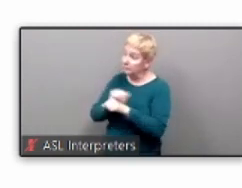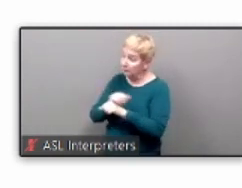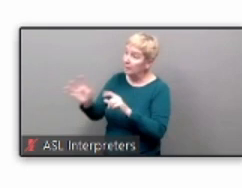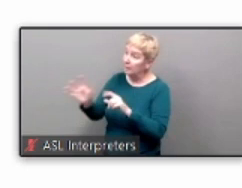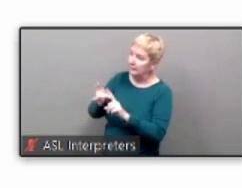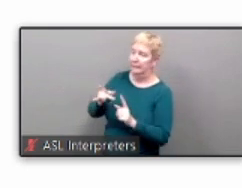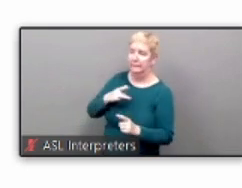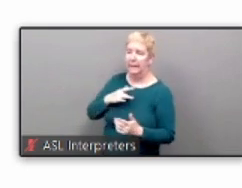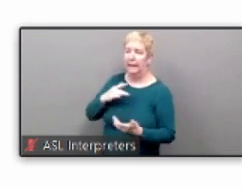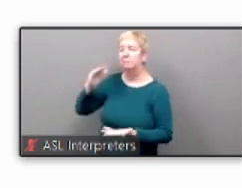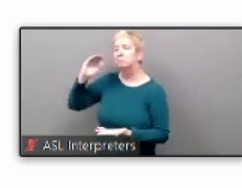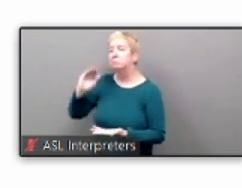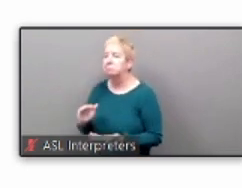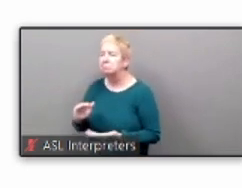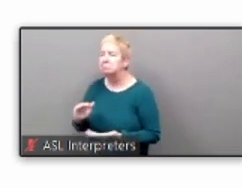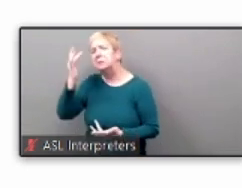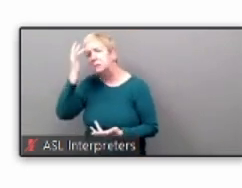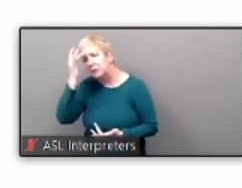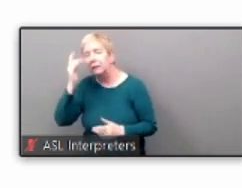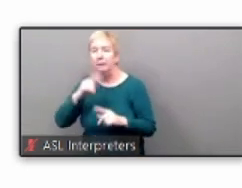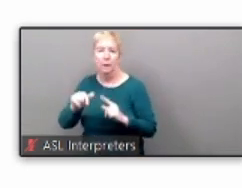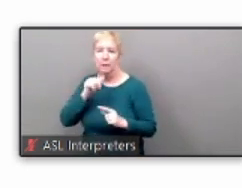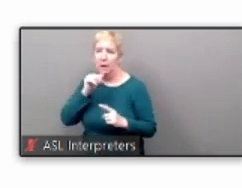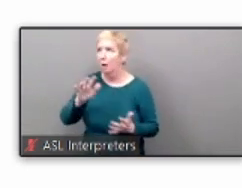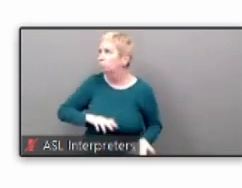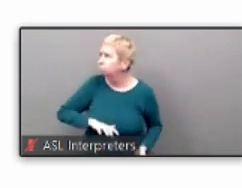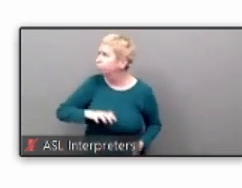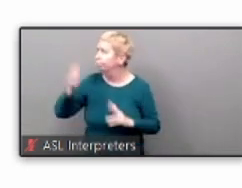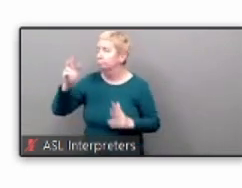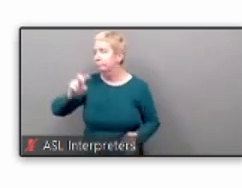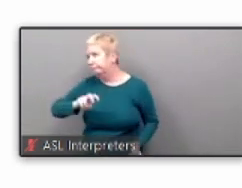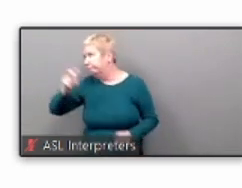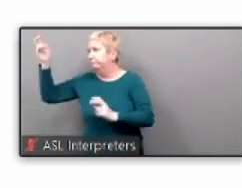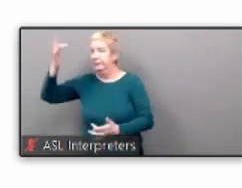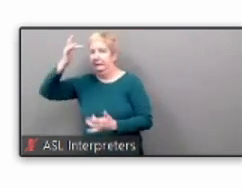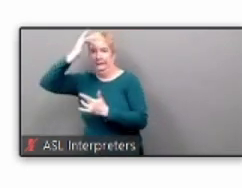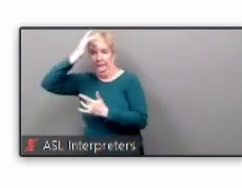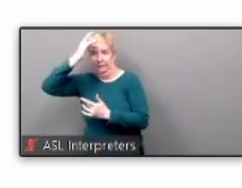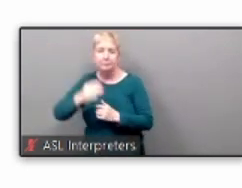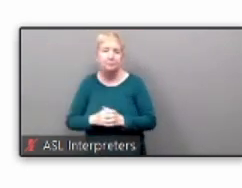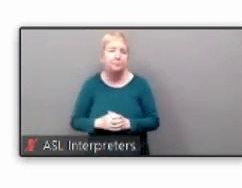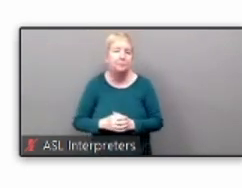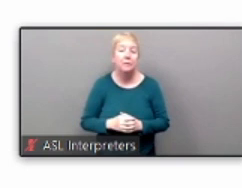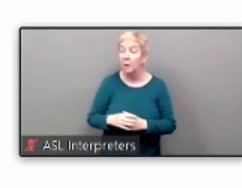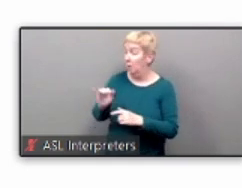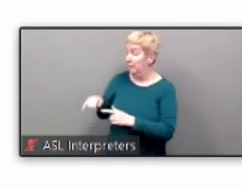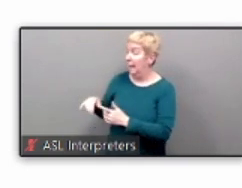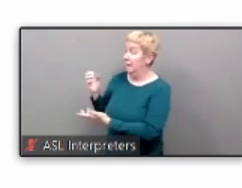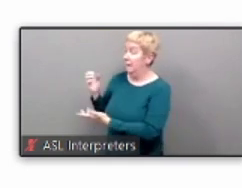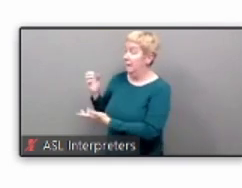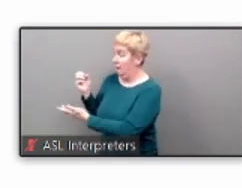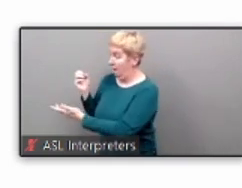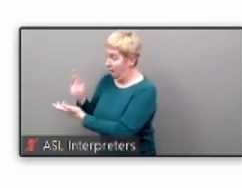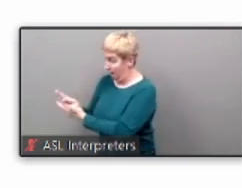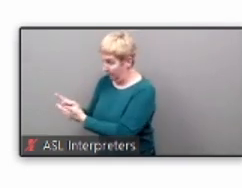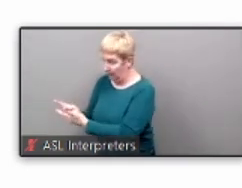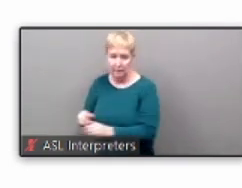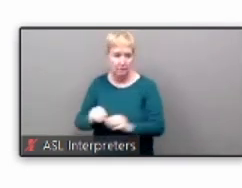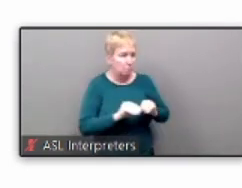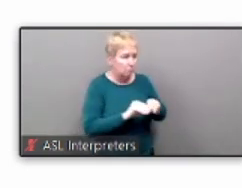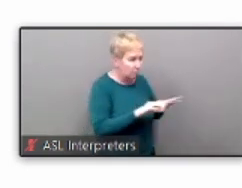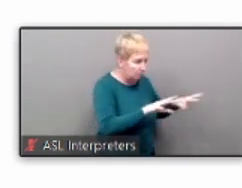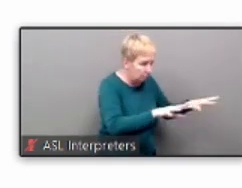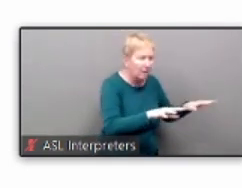And after these vaccines were authorized, the science doesn't stop. We continue to study